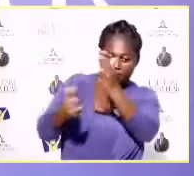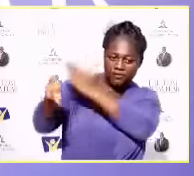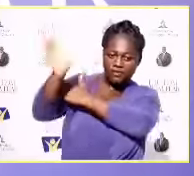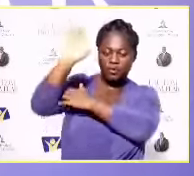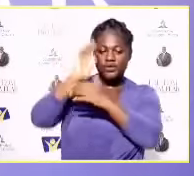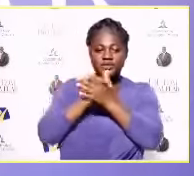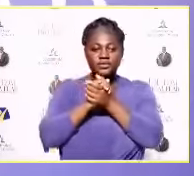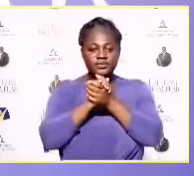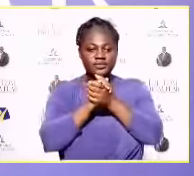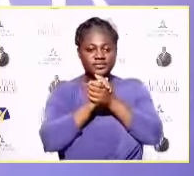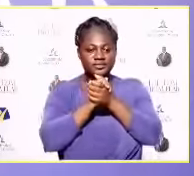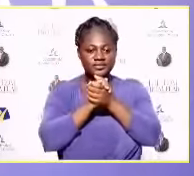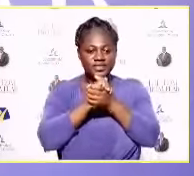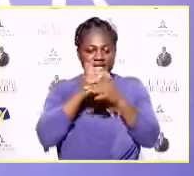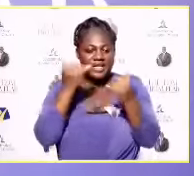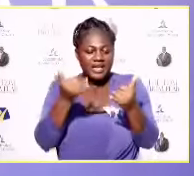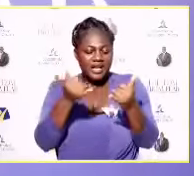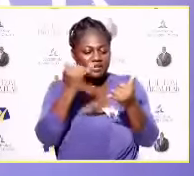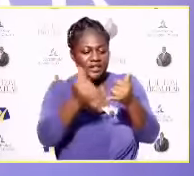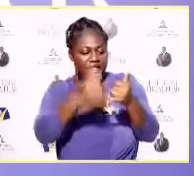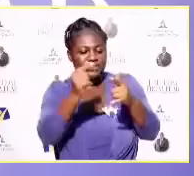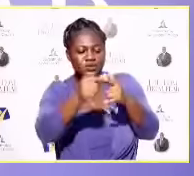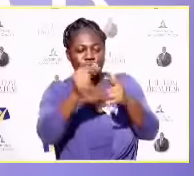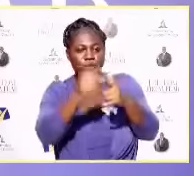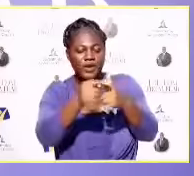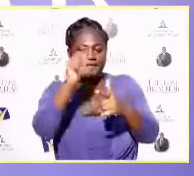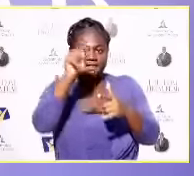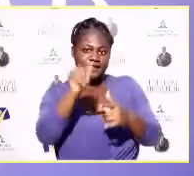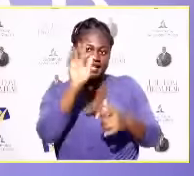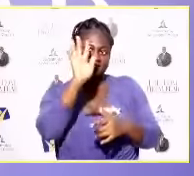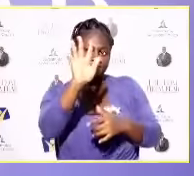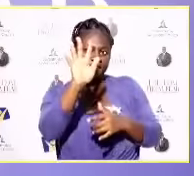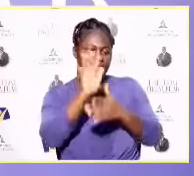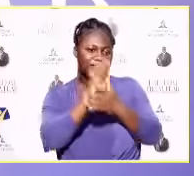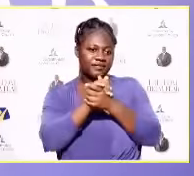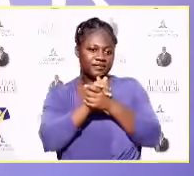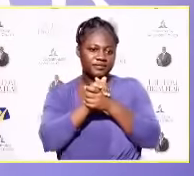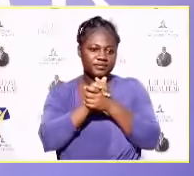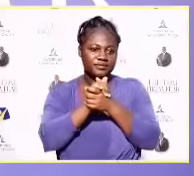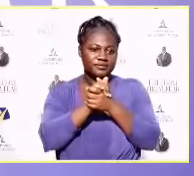What's the last word in verse 5?